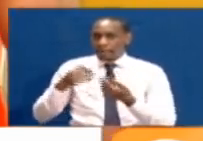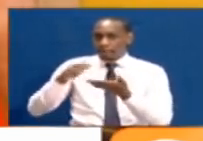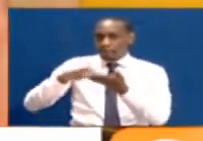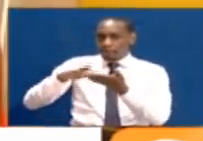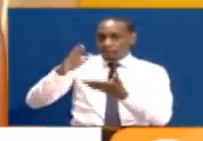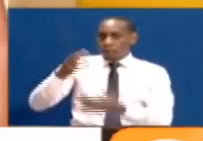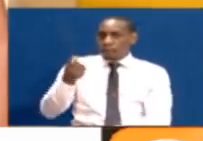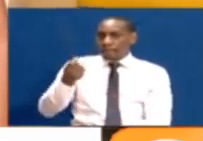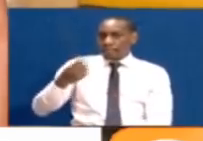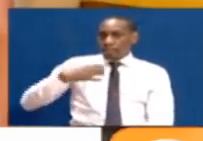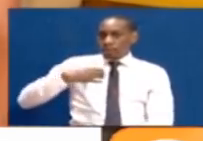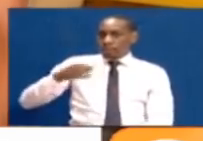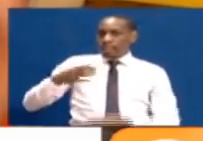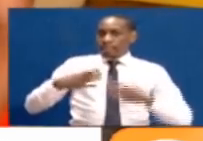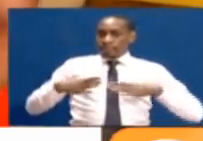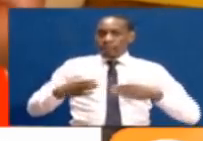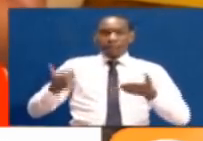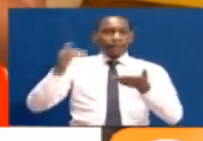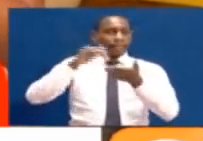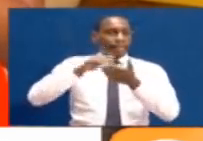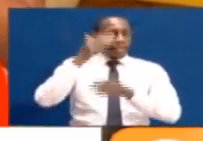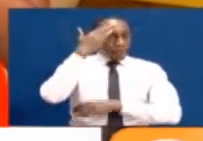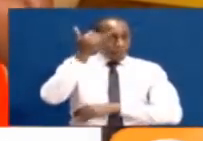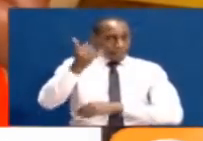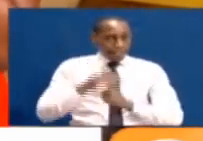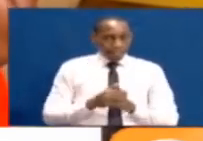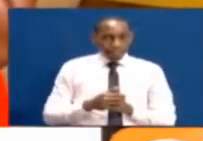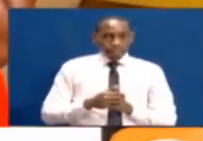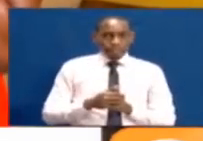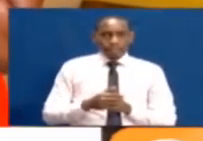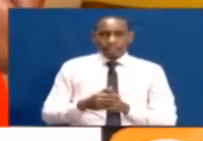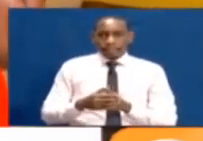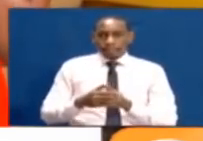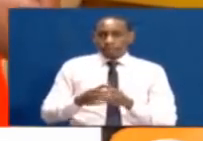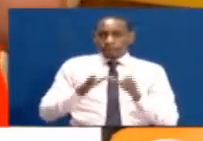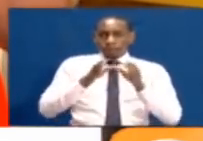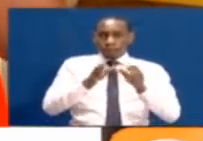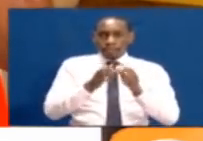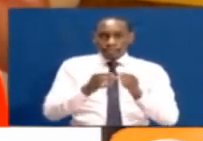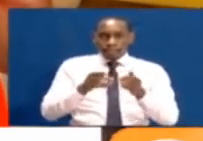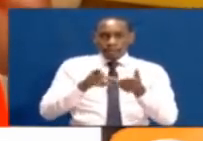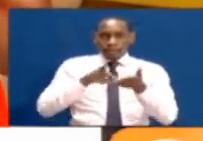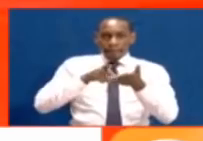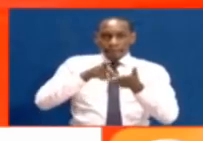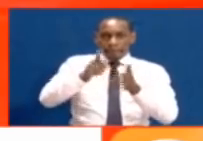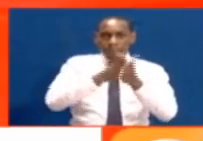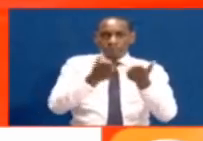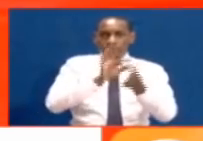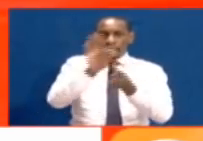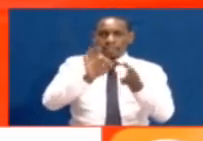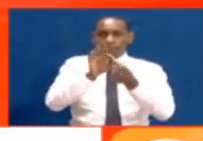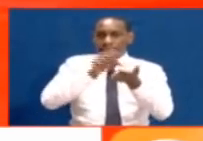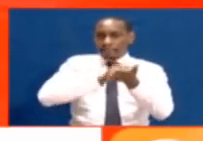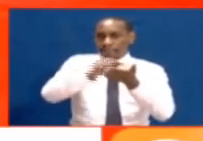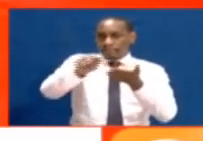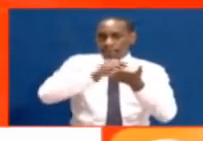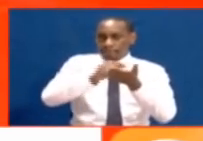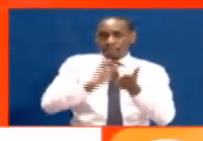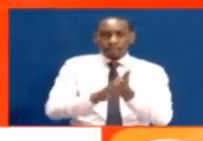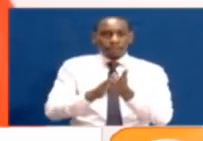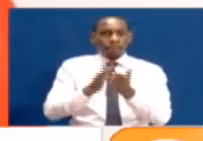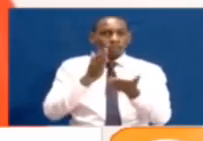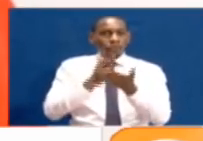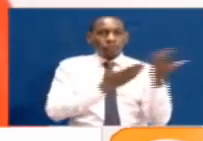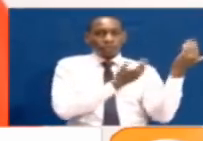rich? Again, because we've been made to buy books from specific publishers. Another unexpected